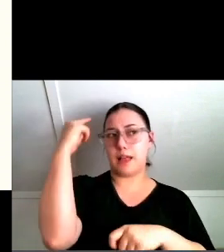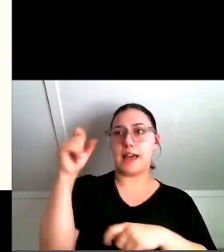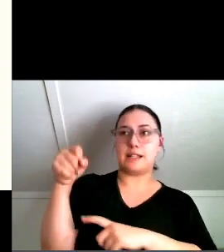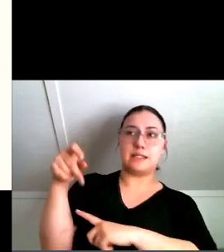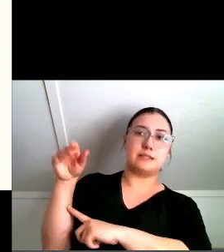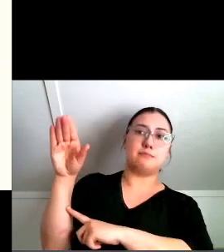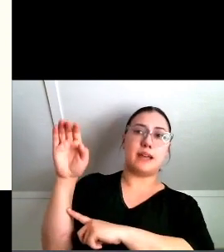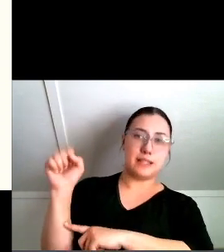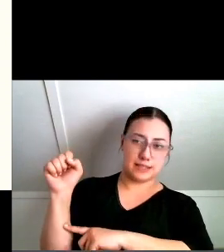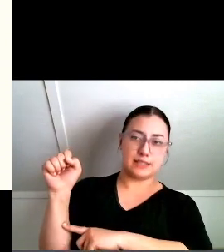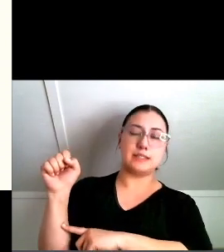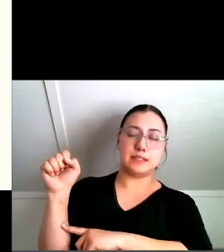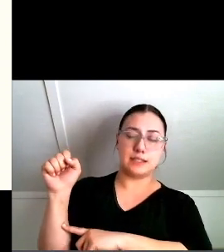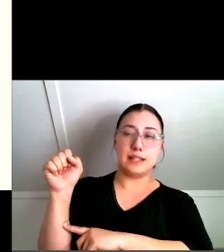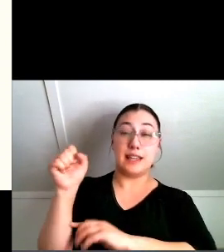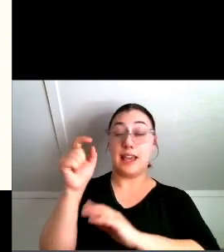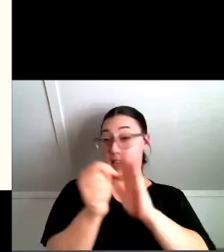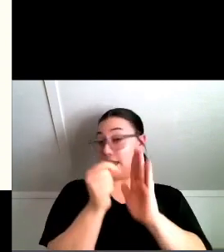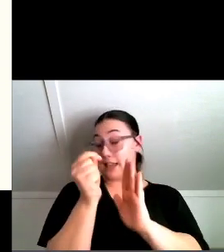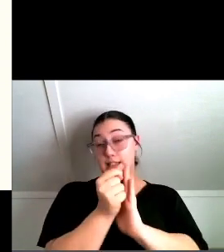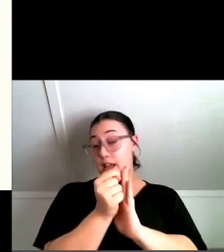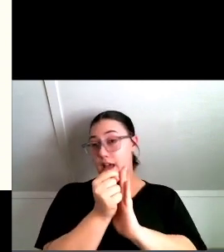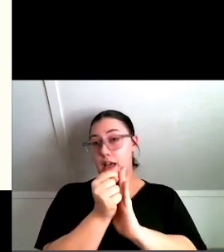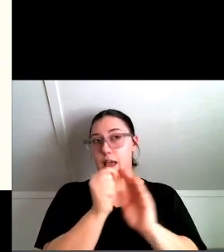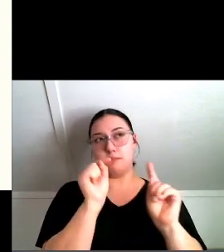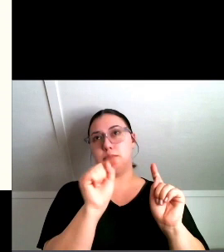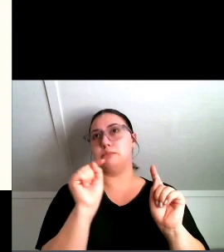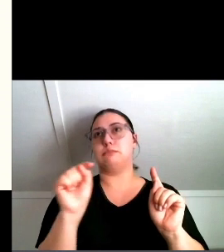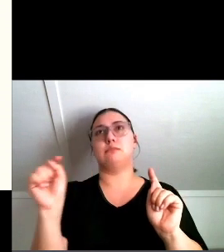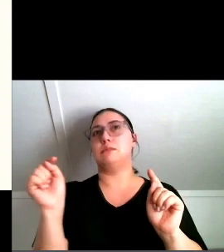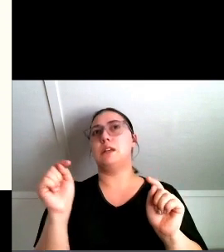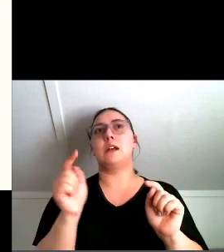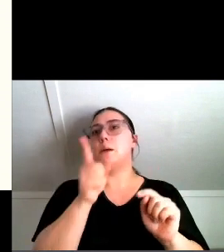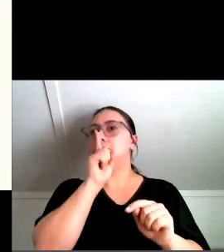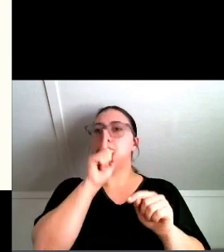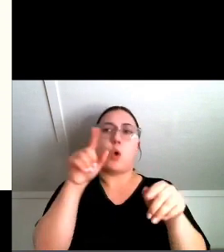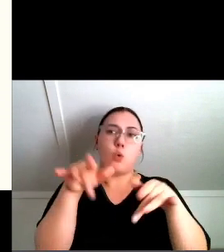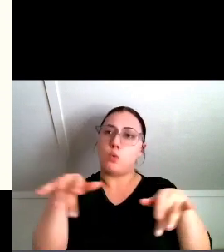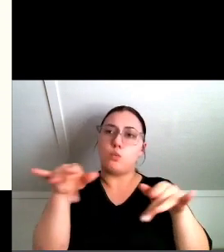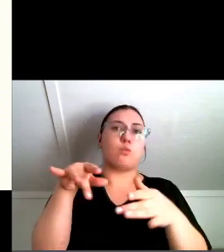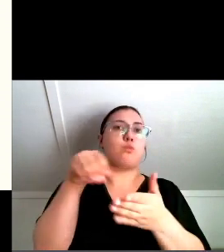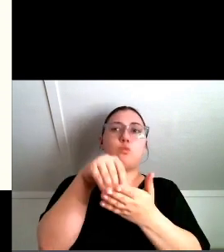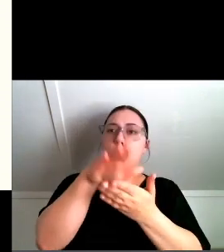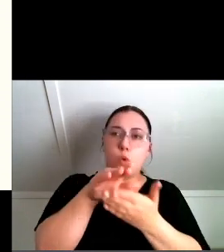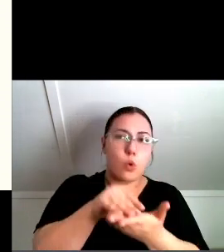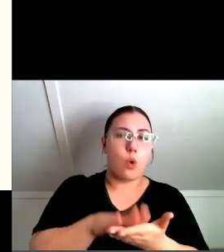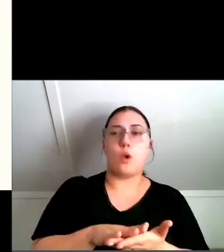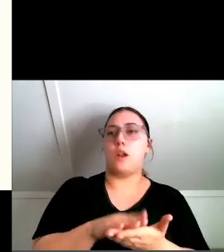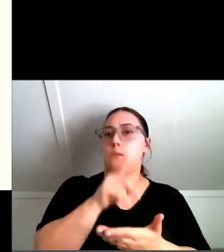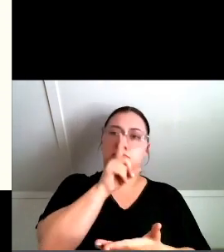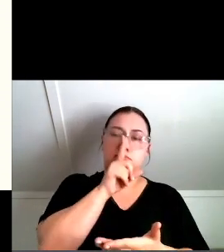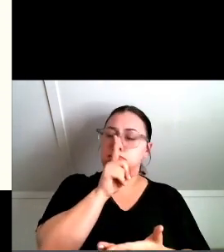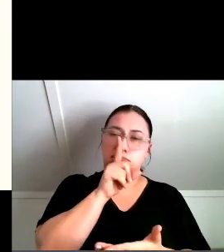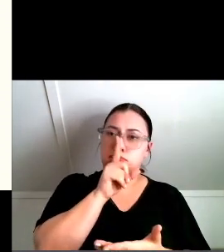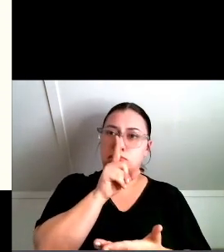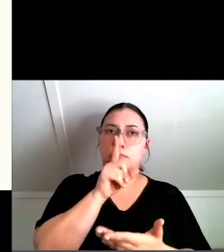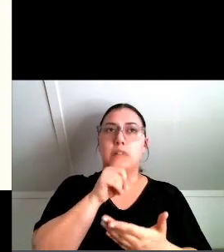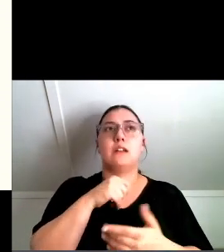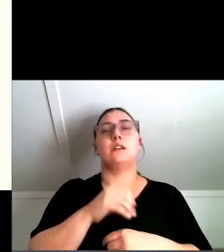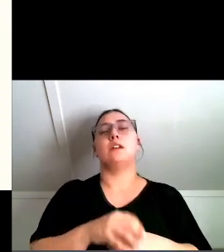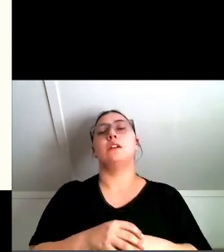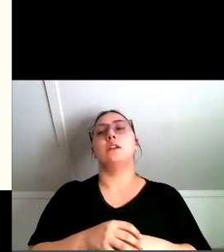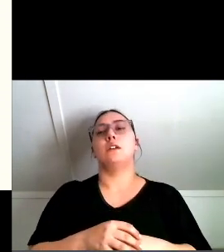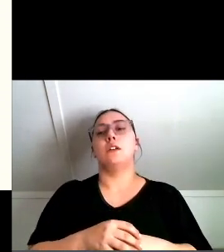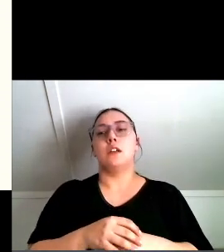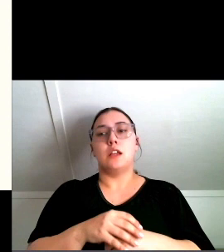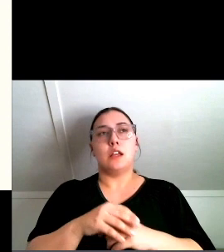were not being recorded in any meaningful way. If you go to these yearbooks, especially those ones that are available in the